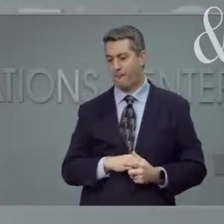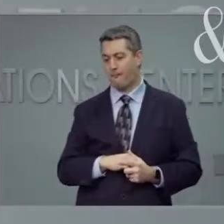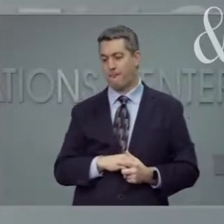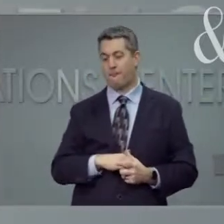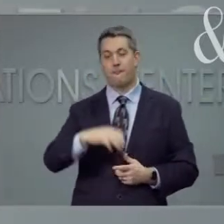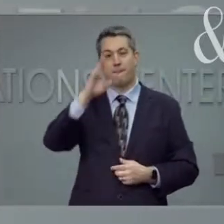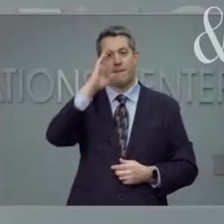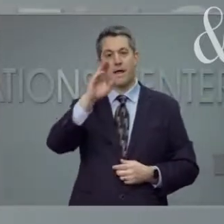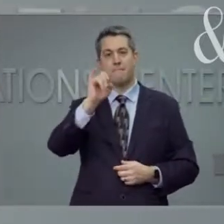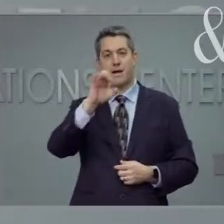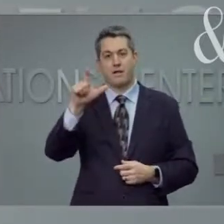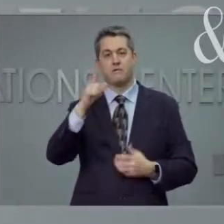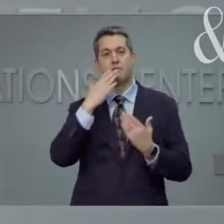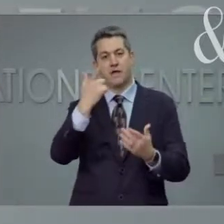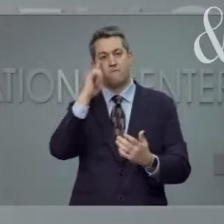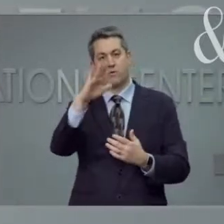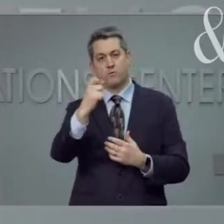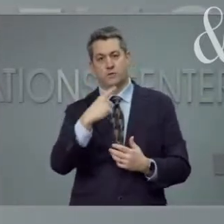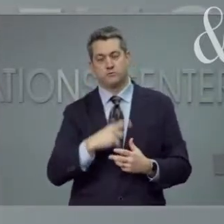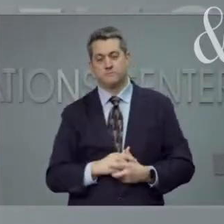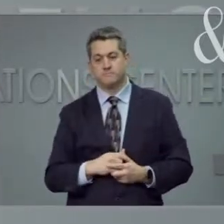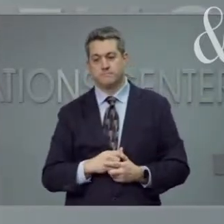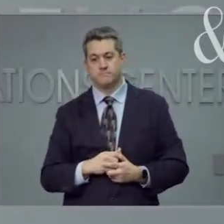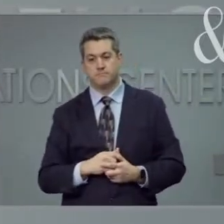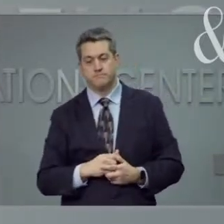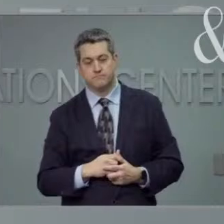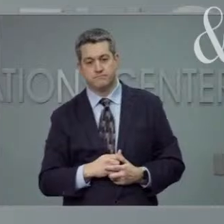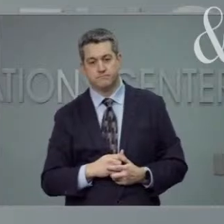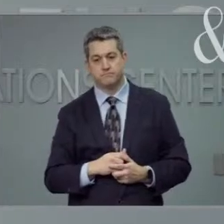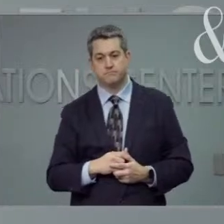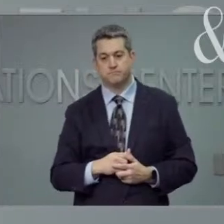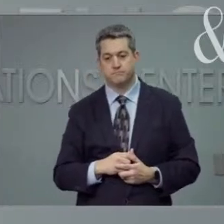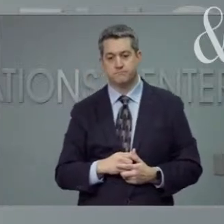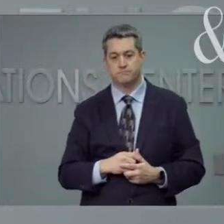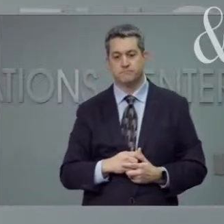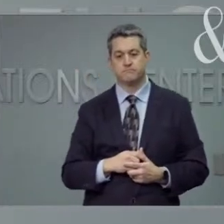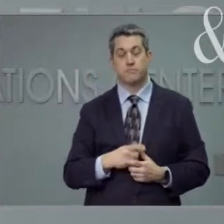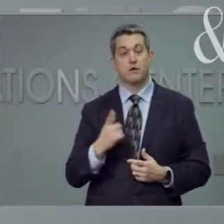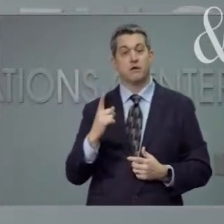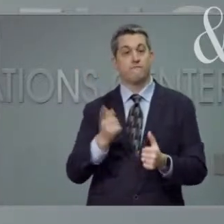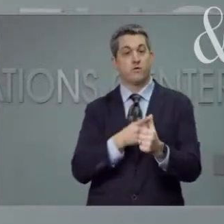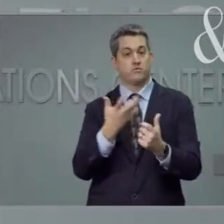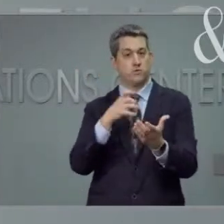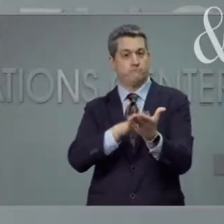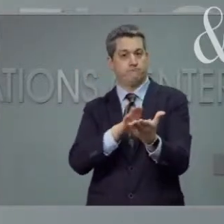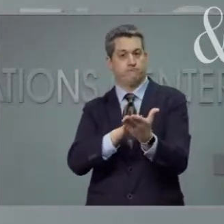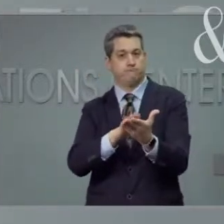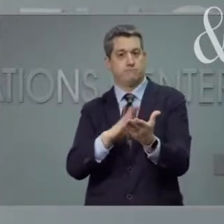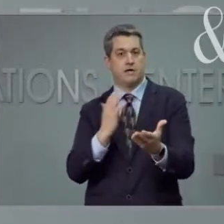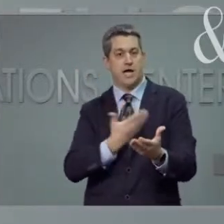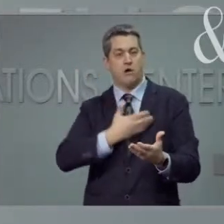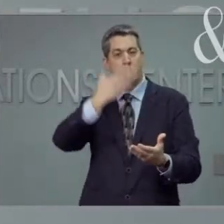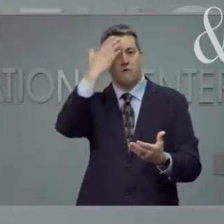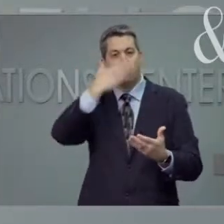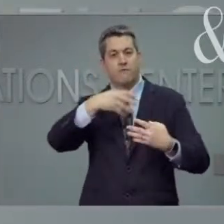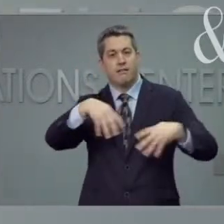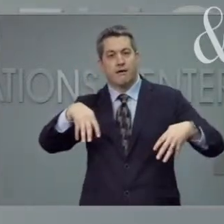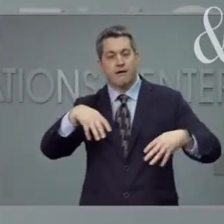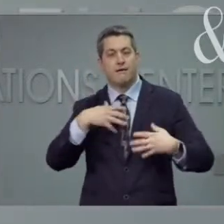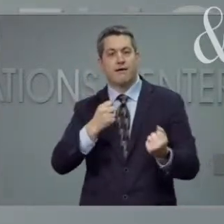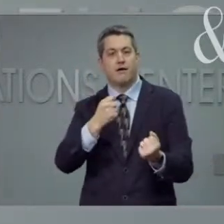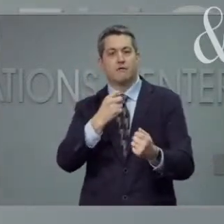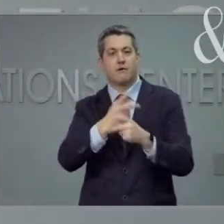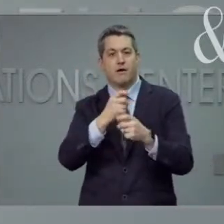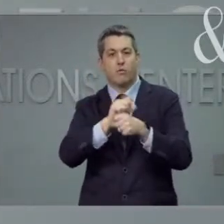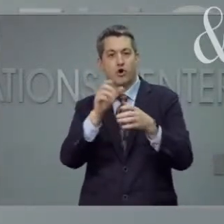Hi, Michael. Thanks for the question. And I want to commend our frontline healthcare workers and our hospitals that have really